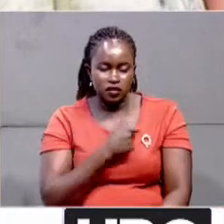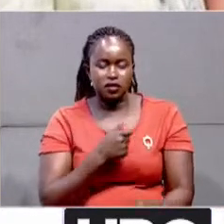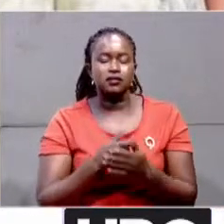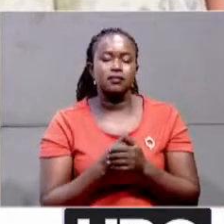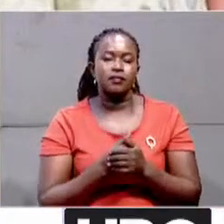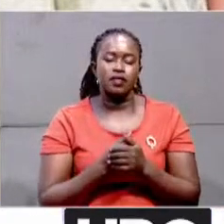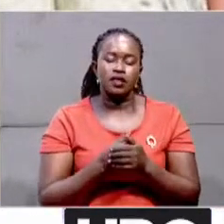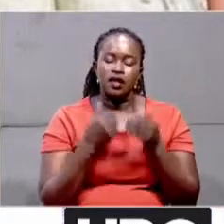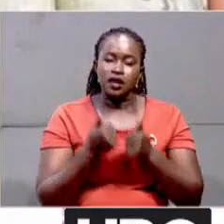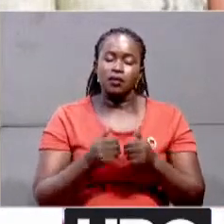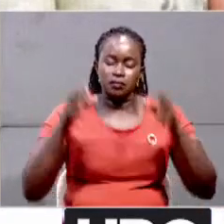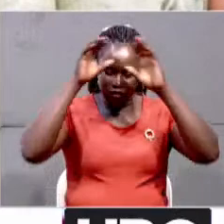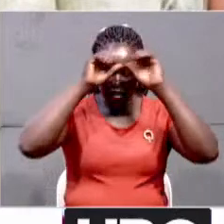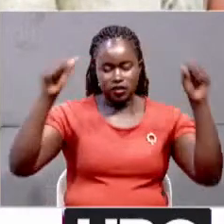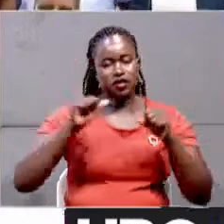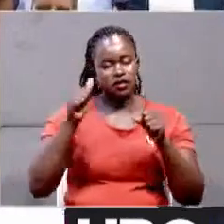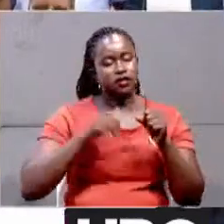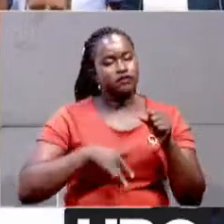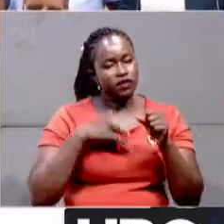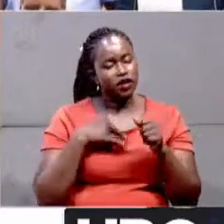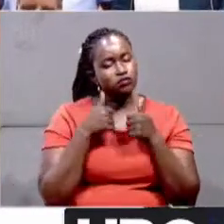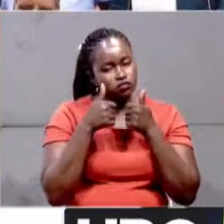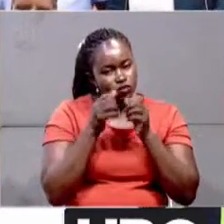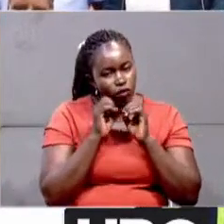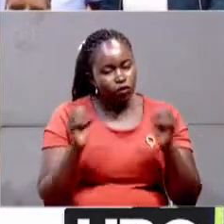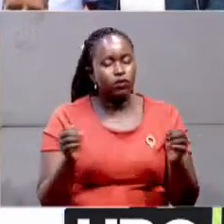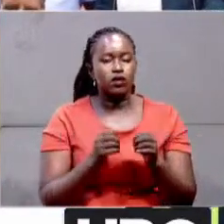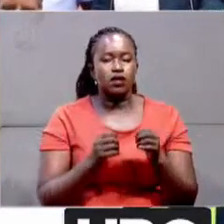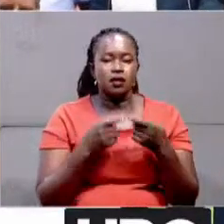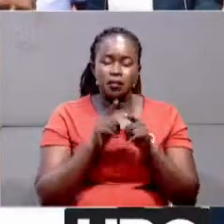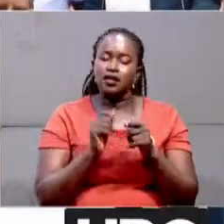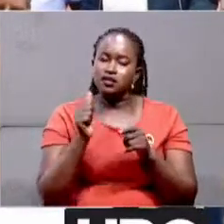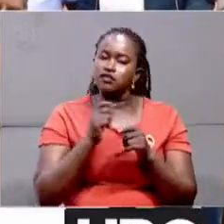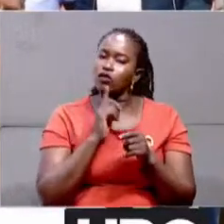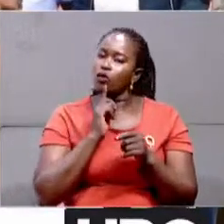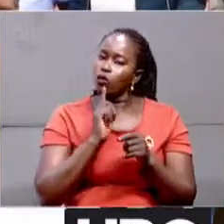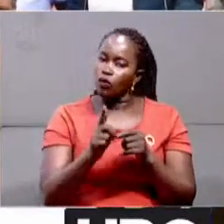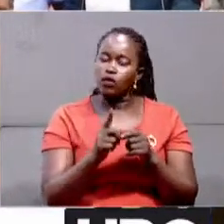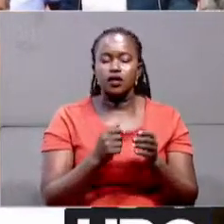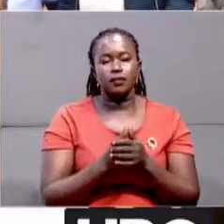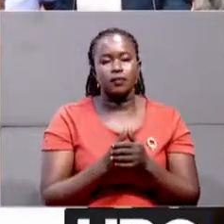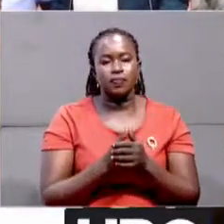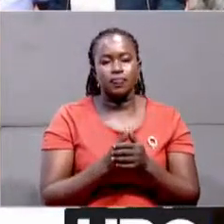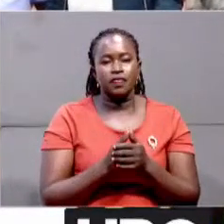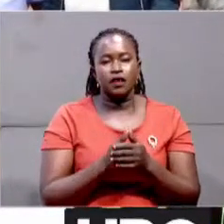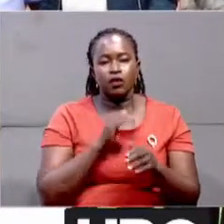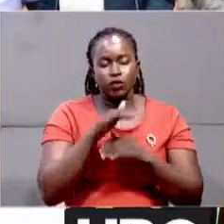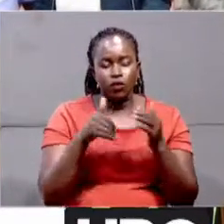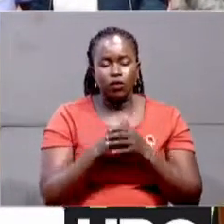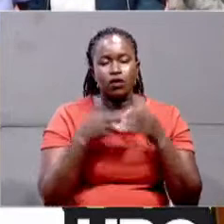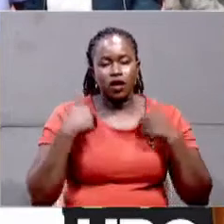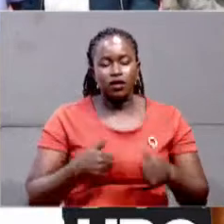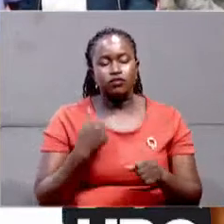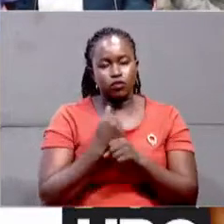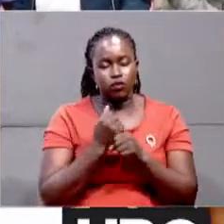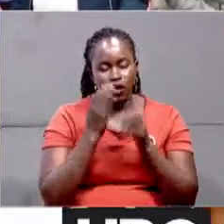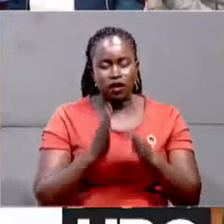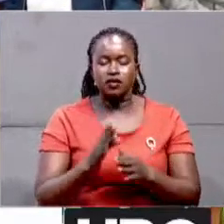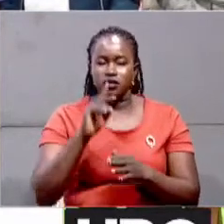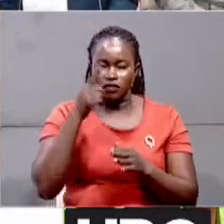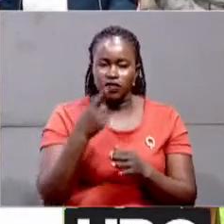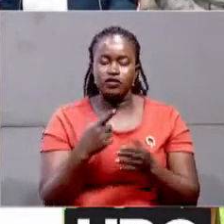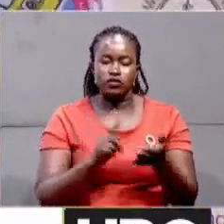down well with the president despite his directive at the time that frontline health workers should be the first to